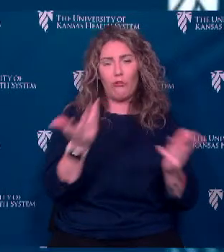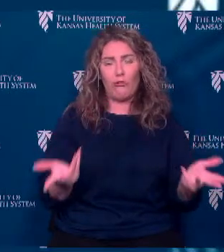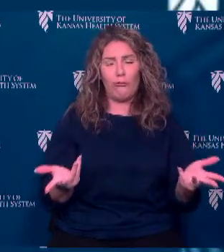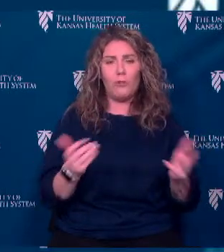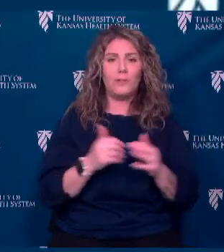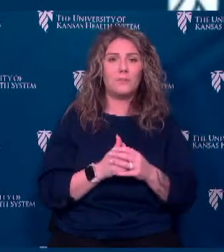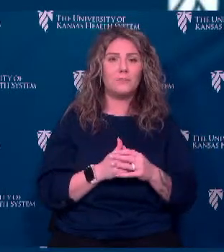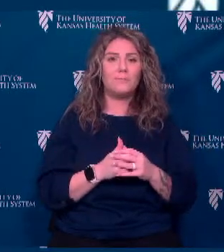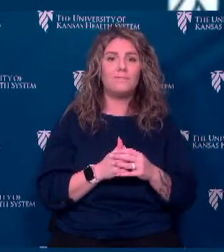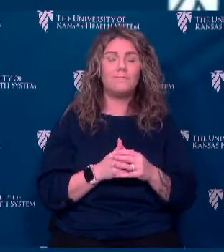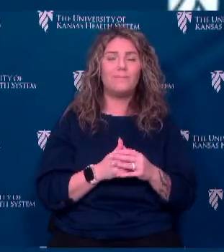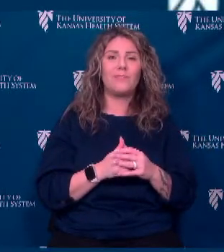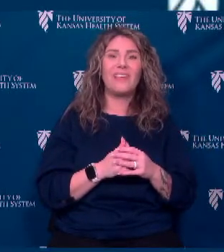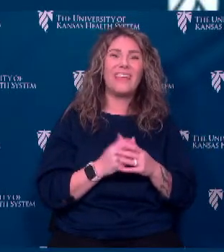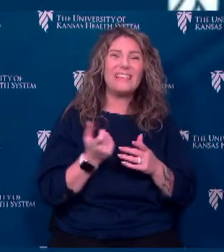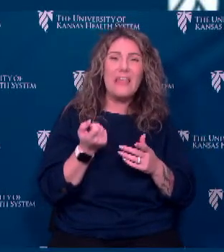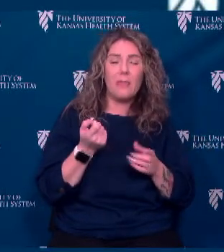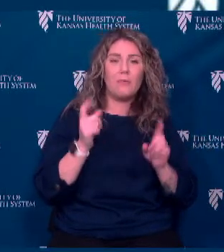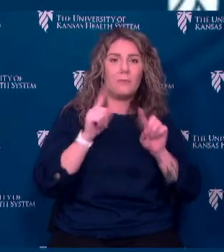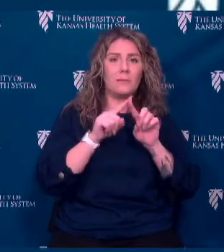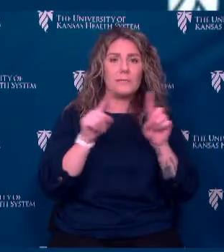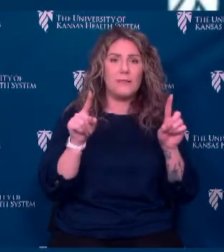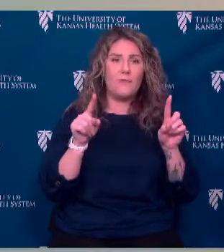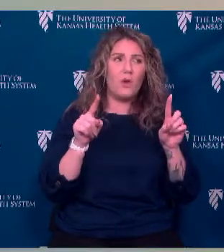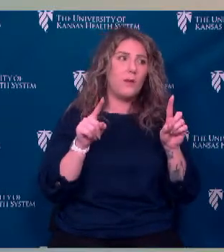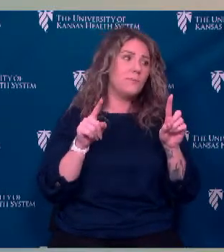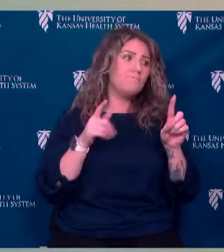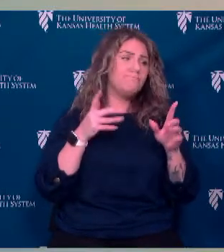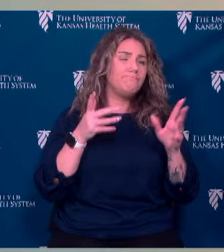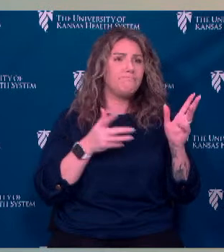It's got some slightly different